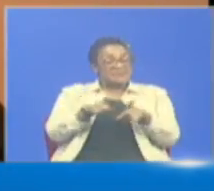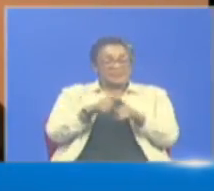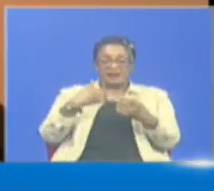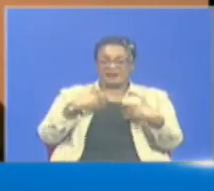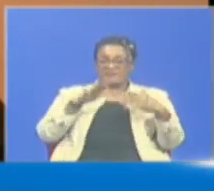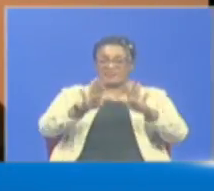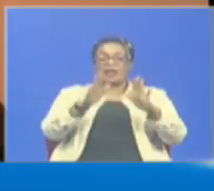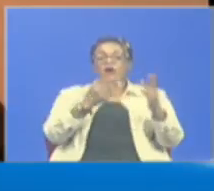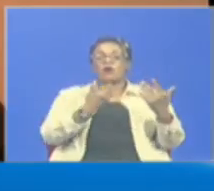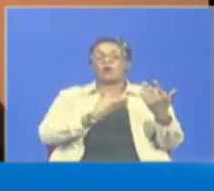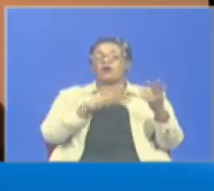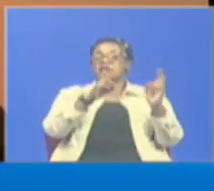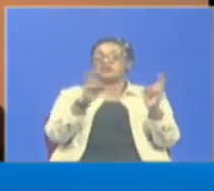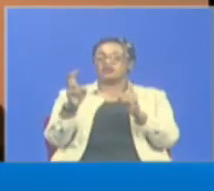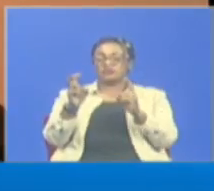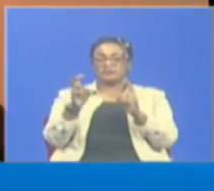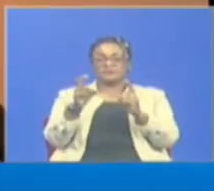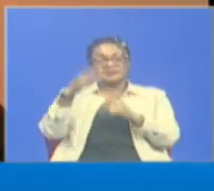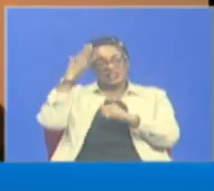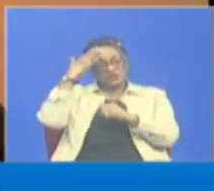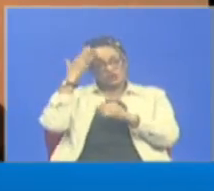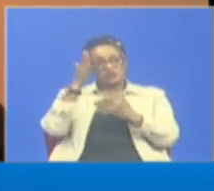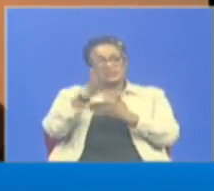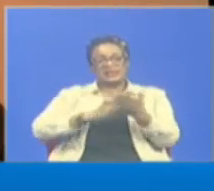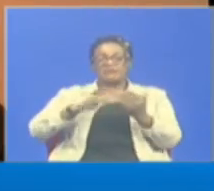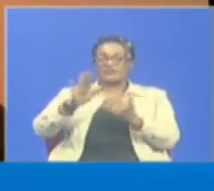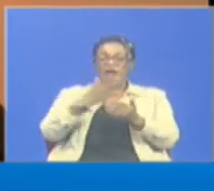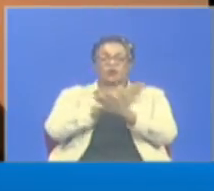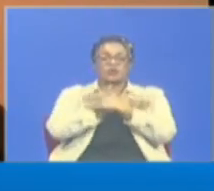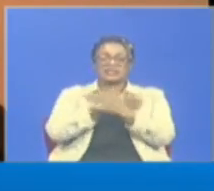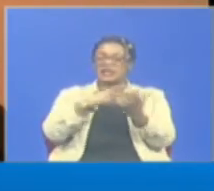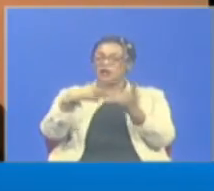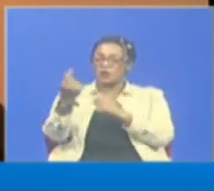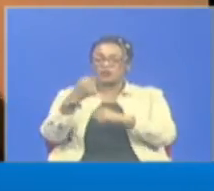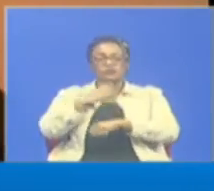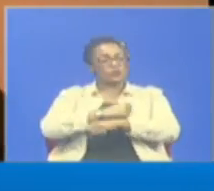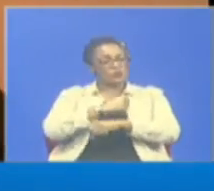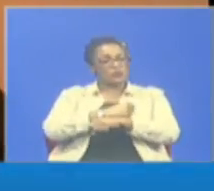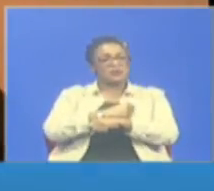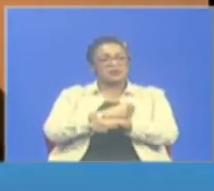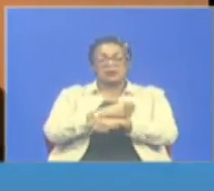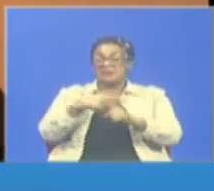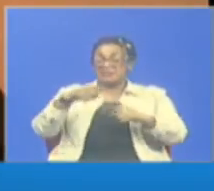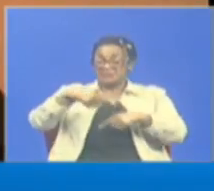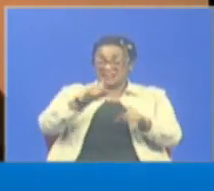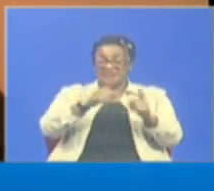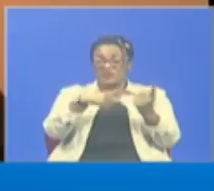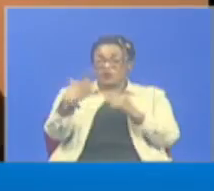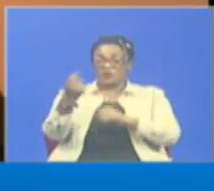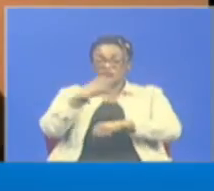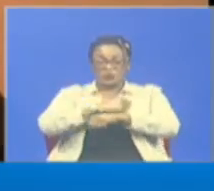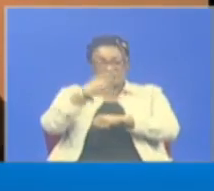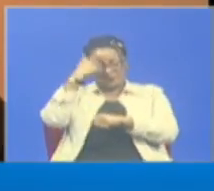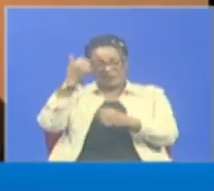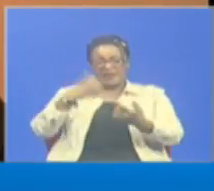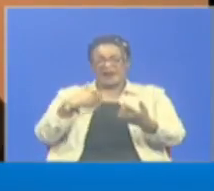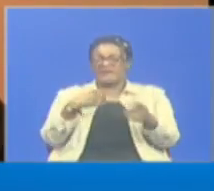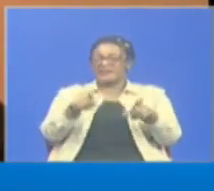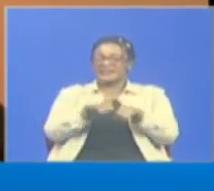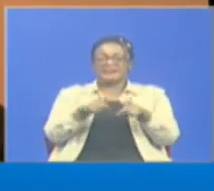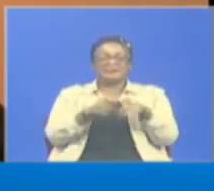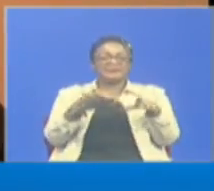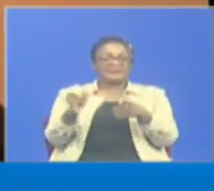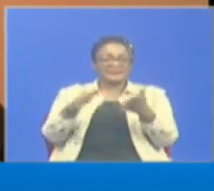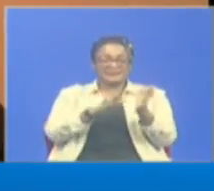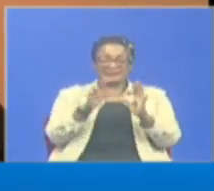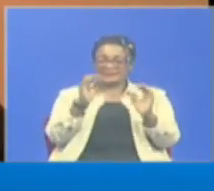to deal with. They know that some of their colleagues are going to school. They know that they are not going to school because they don't have the same infrastructure, and that